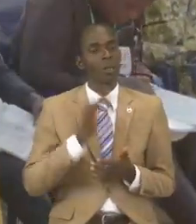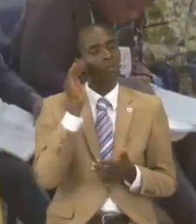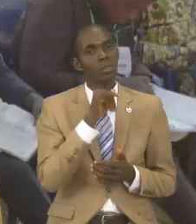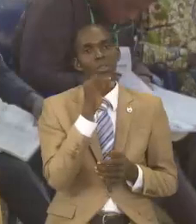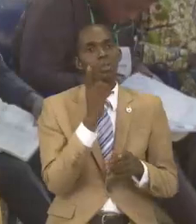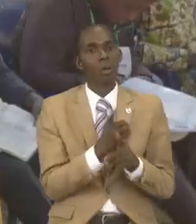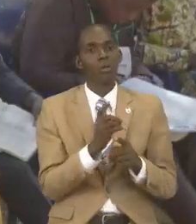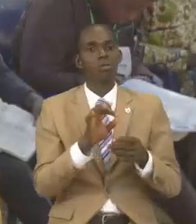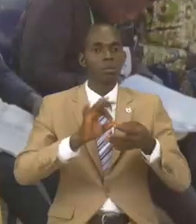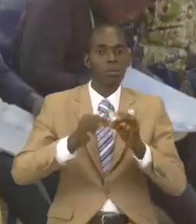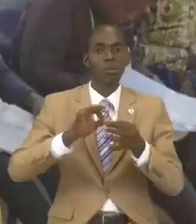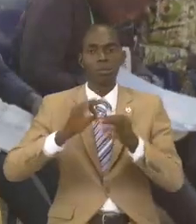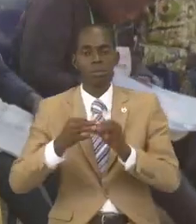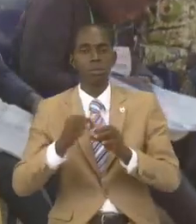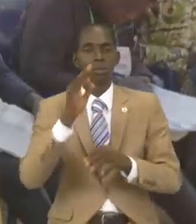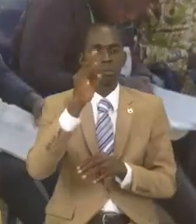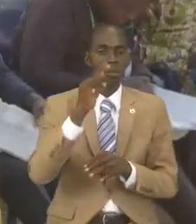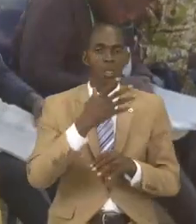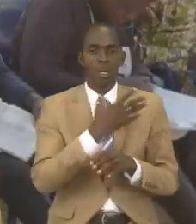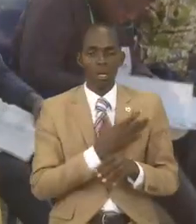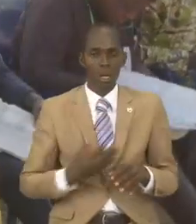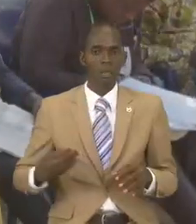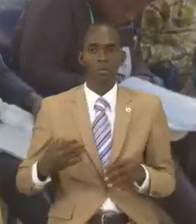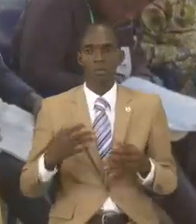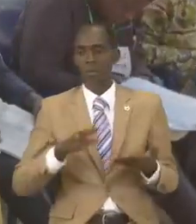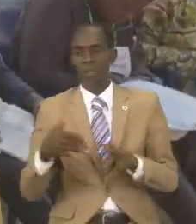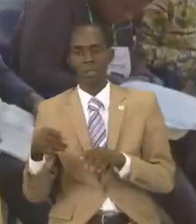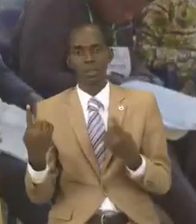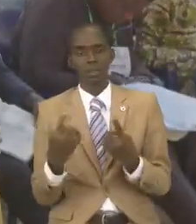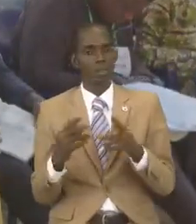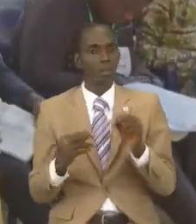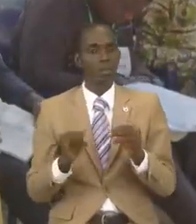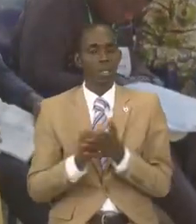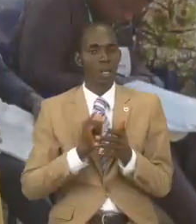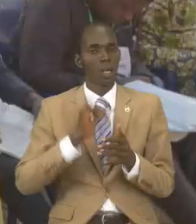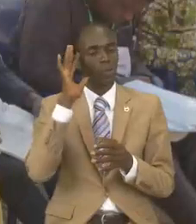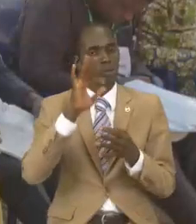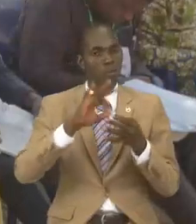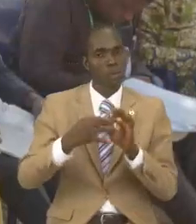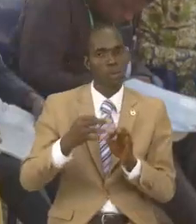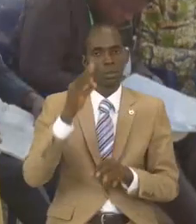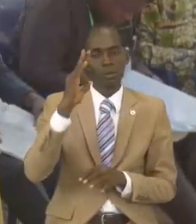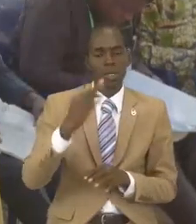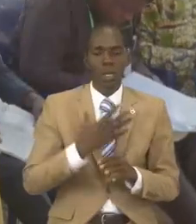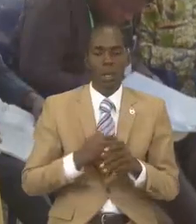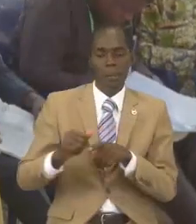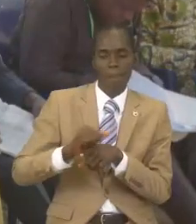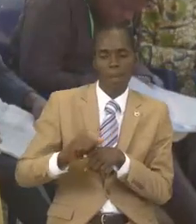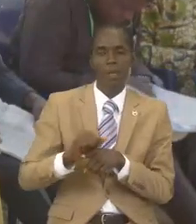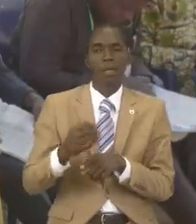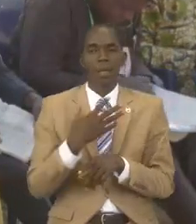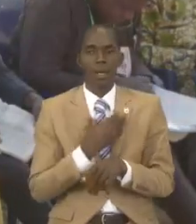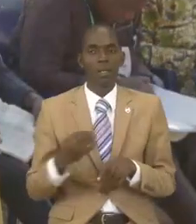preach, I'll practice. So you'll not just be a preacher, a hearer, you'll preach, you'll hear, you'll practice